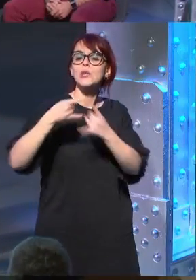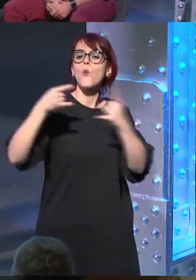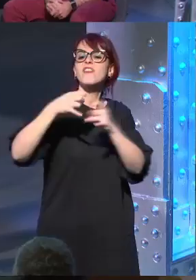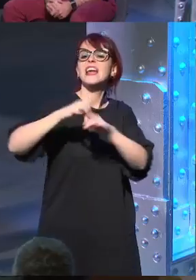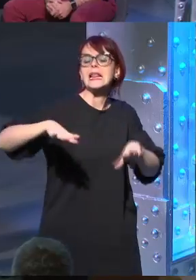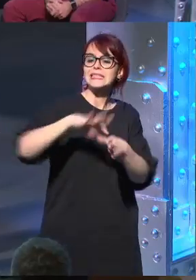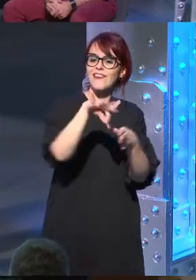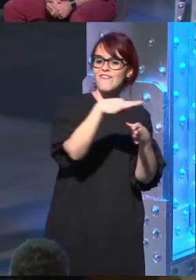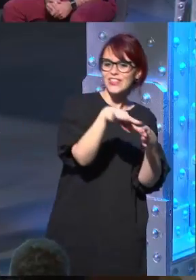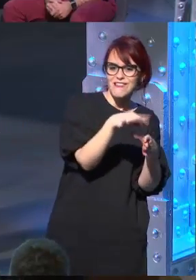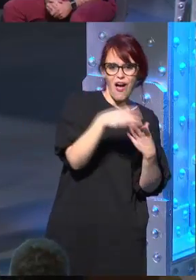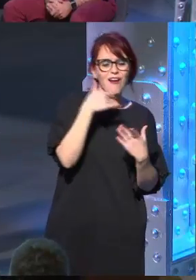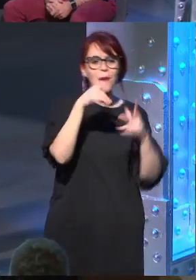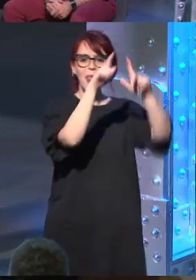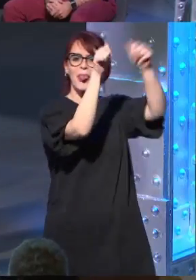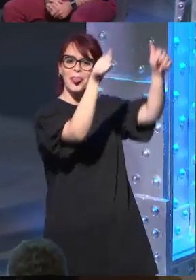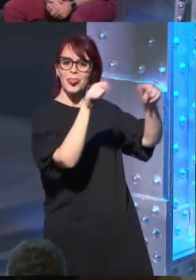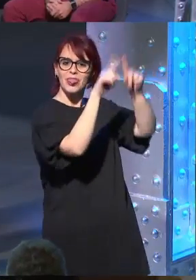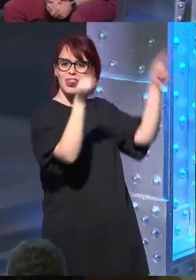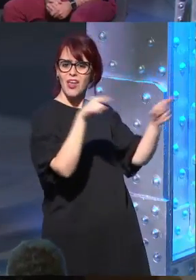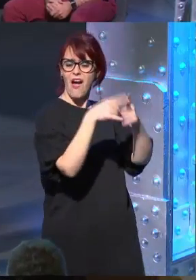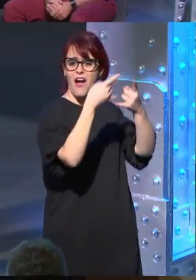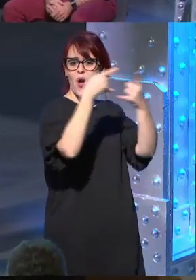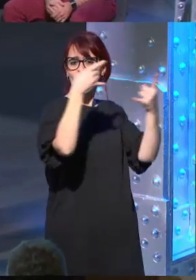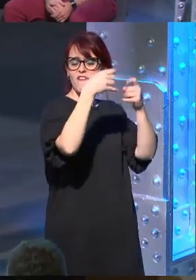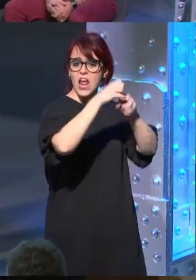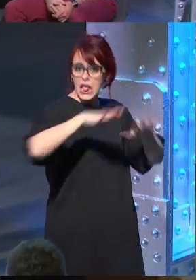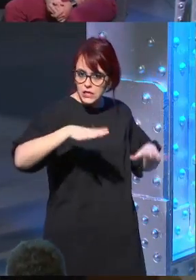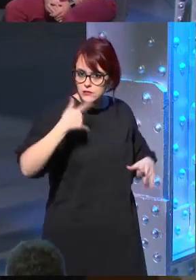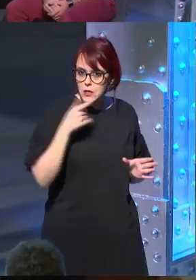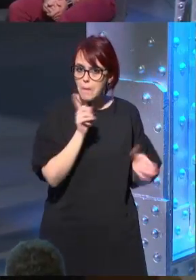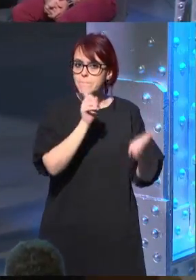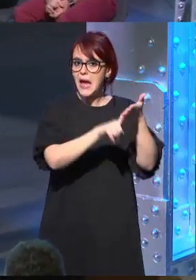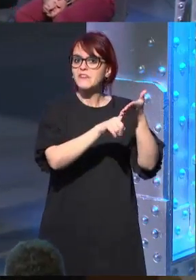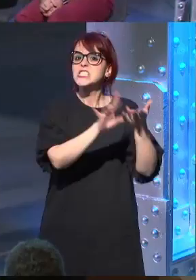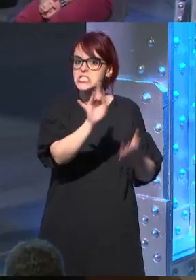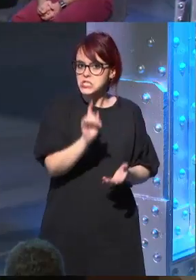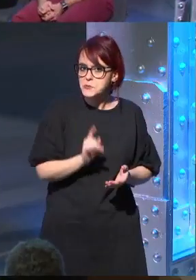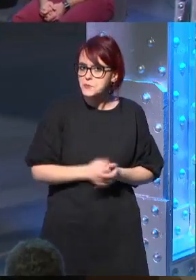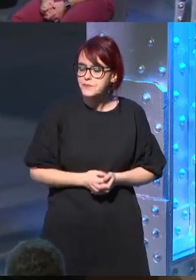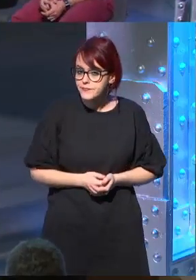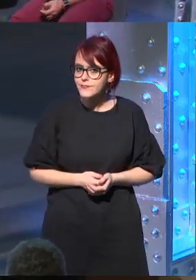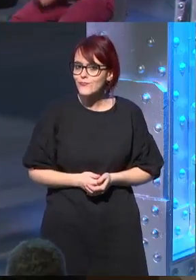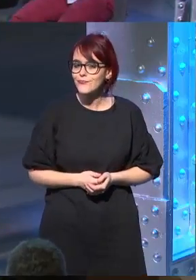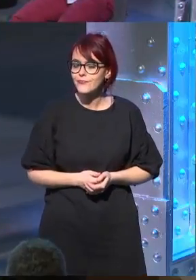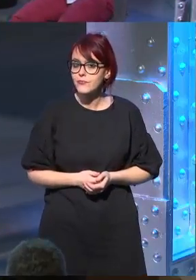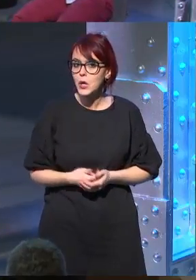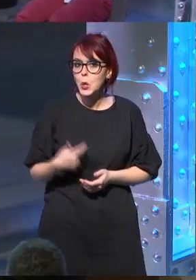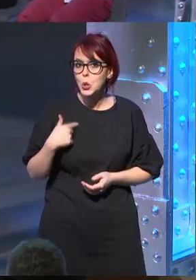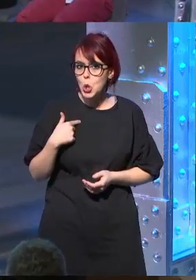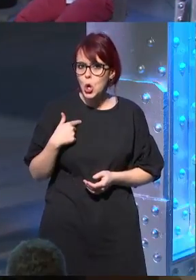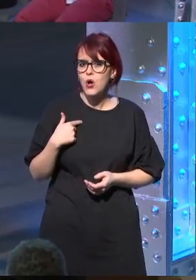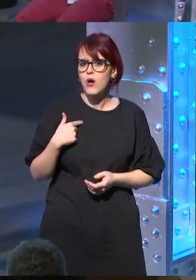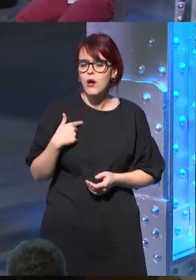these free Wi-Fi in a coffee shop or another place in a library, for